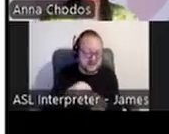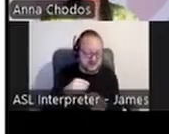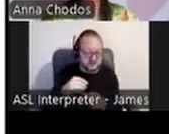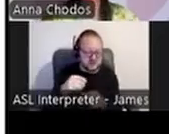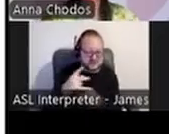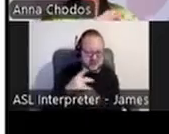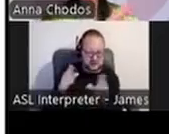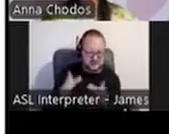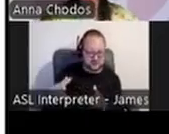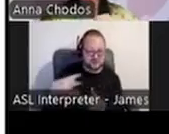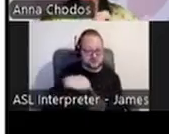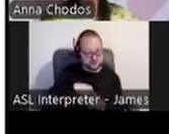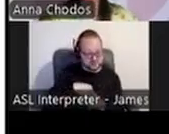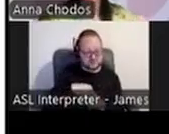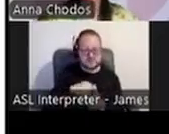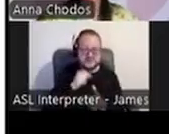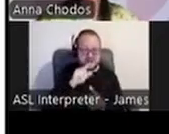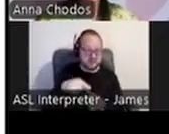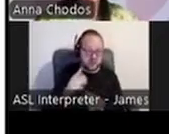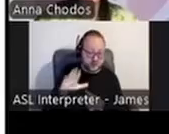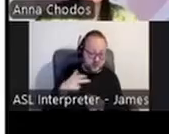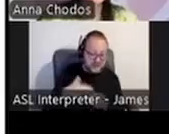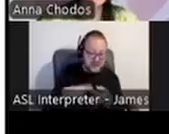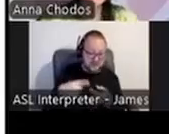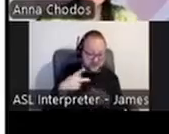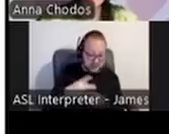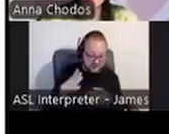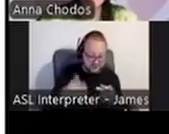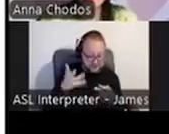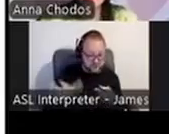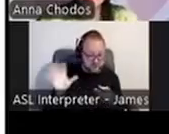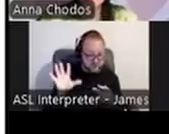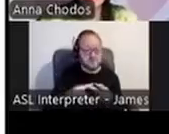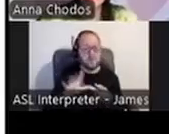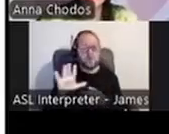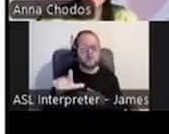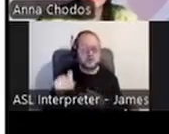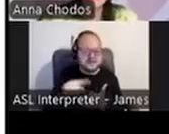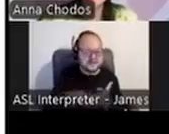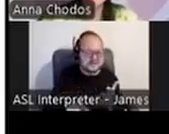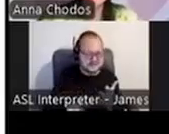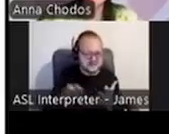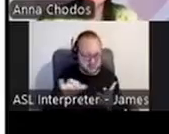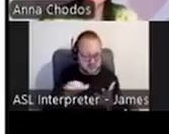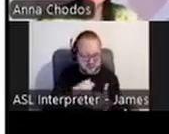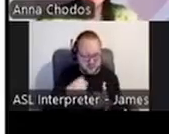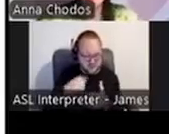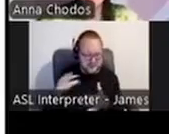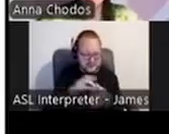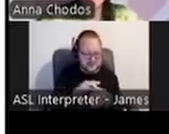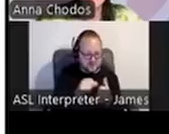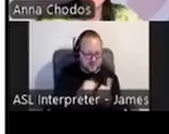name and are they a caregiver, but what are their needs as well, and can we connect them to resources? Definitely